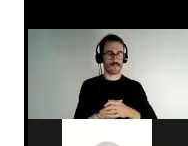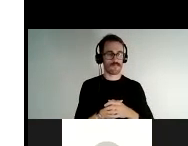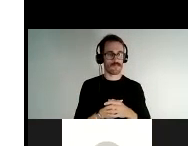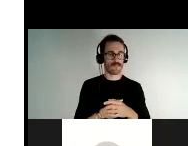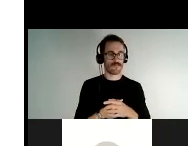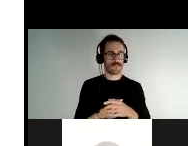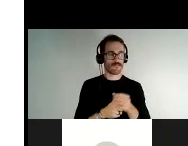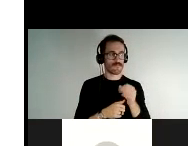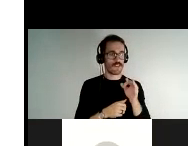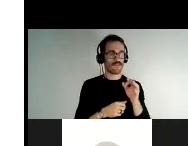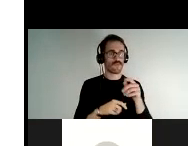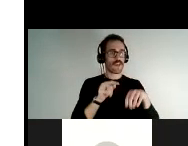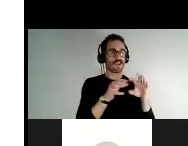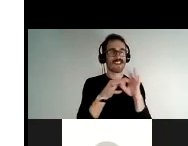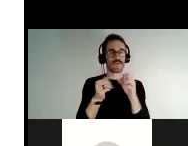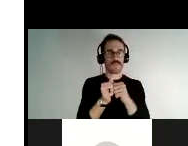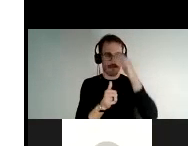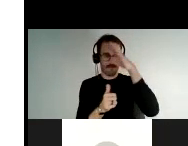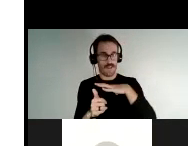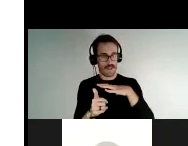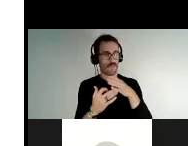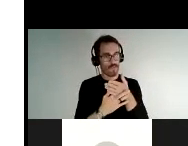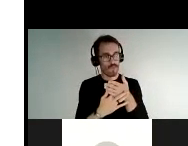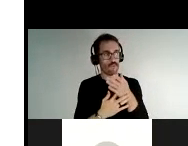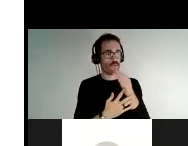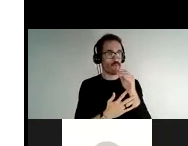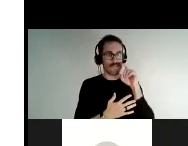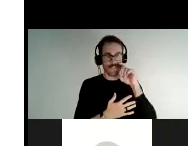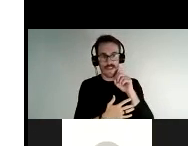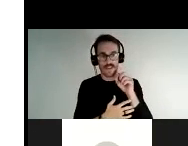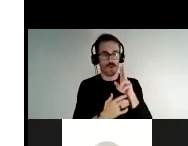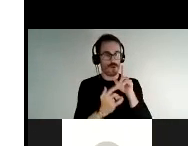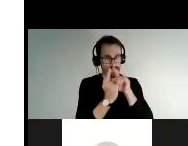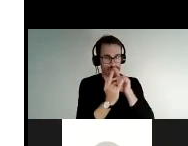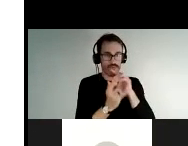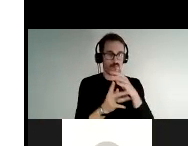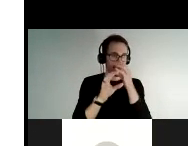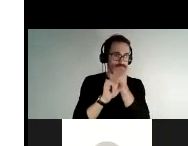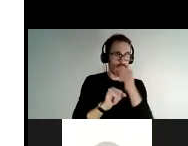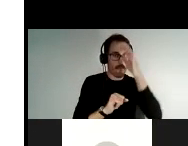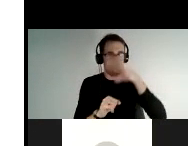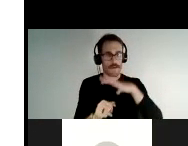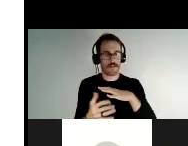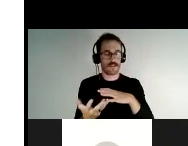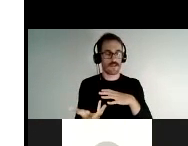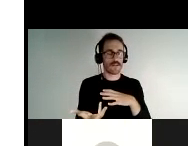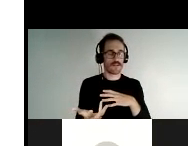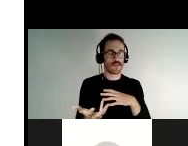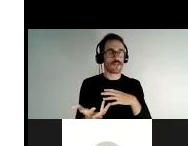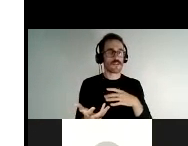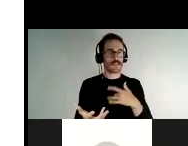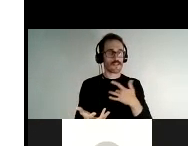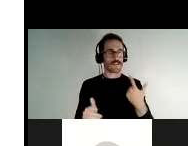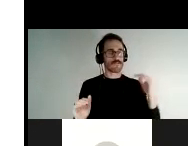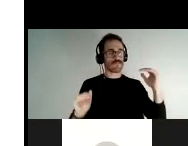sex, either directly or through being related with a man, often are perceived as having